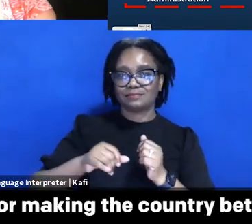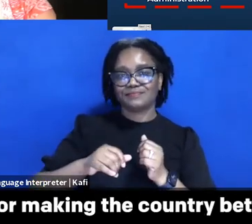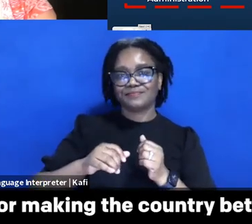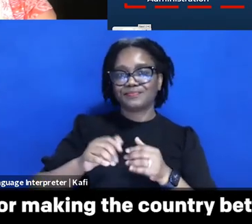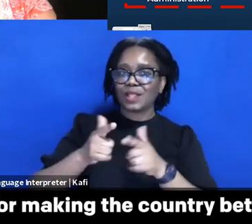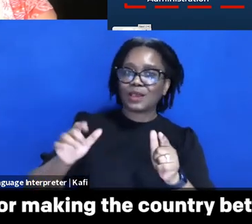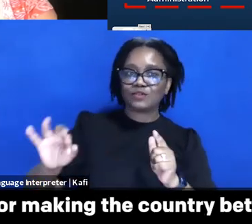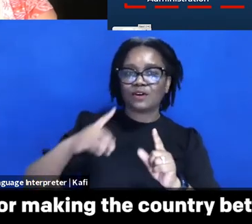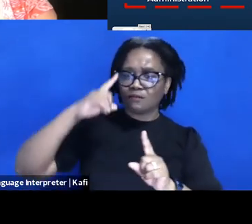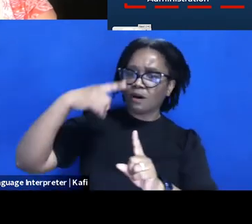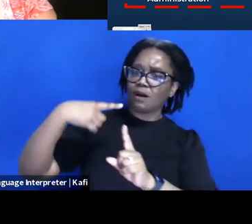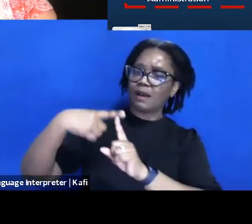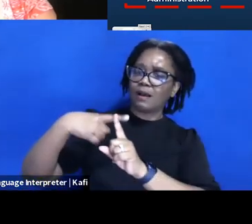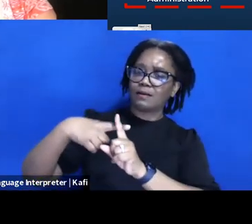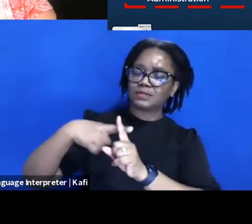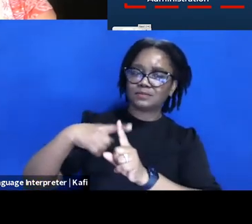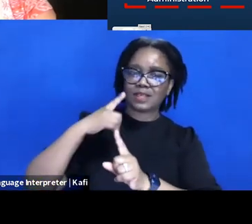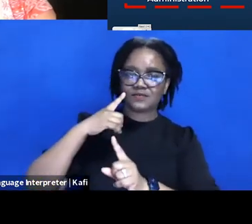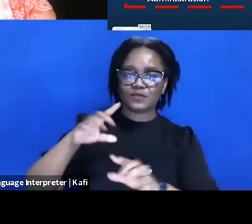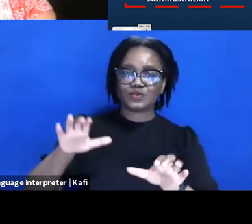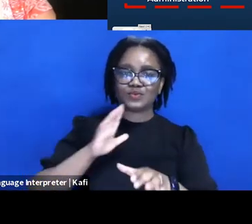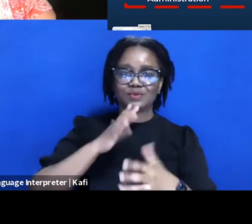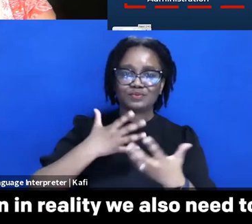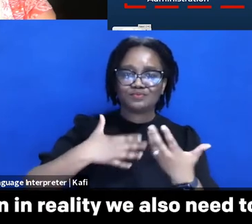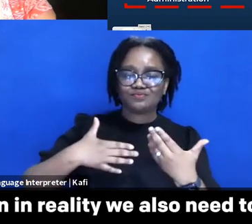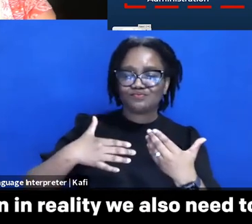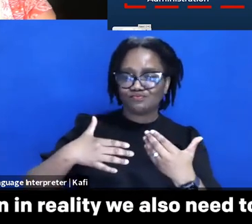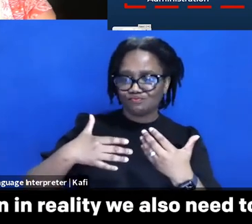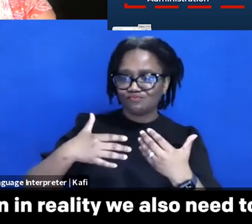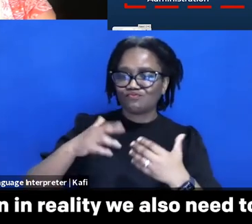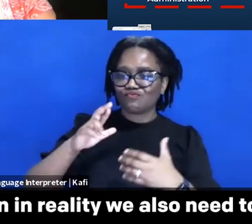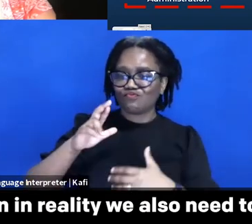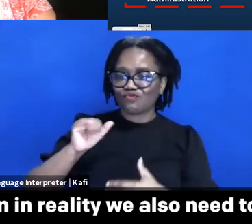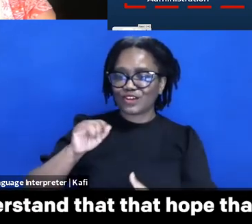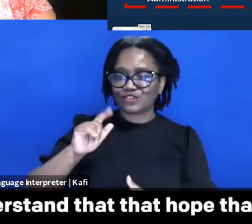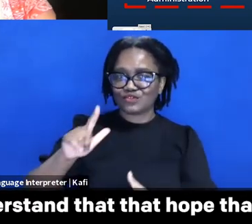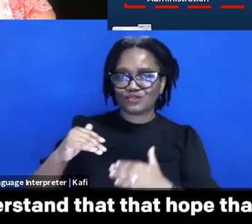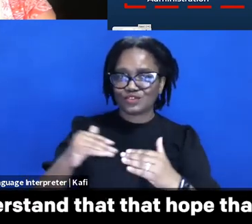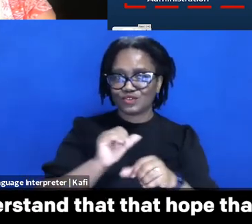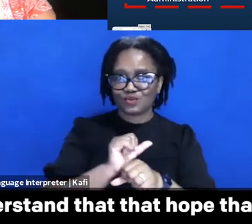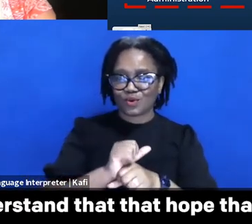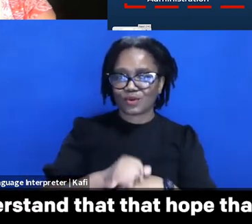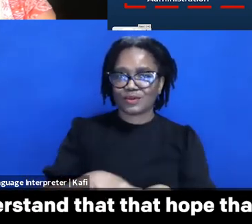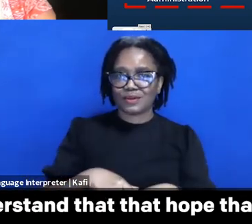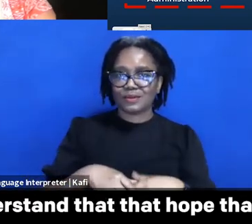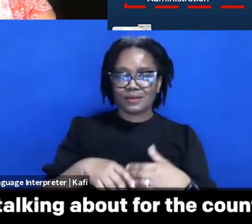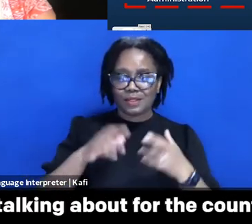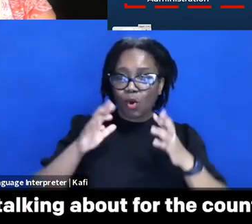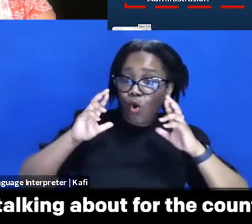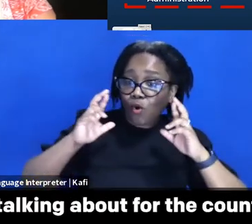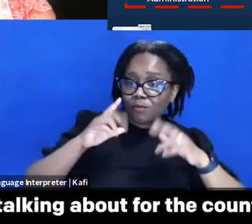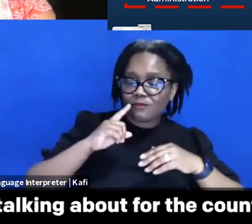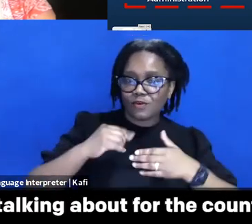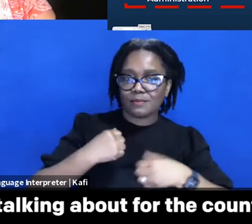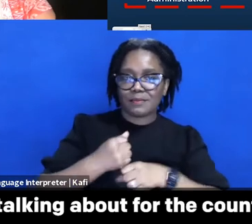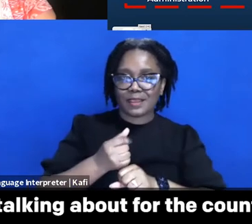for making the country better, when in reality, we also need to understand that that hope that we're